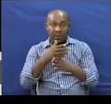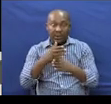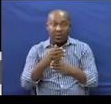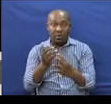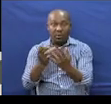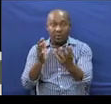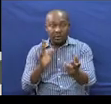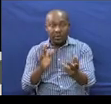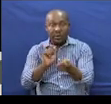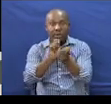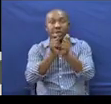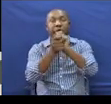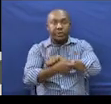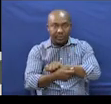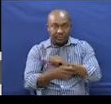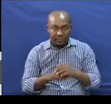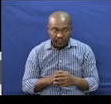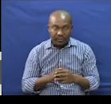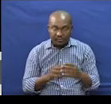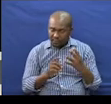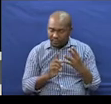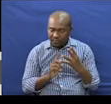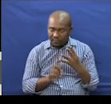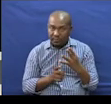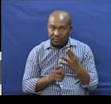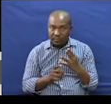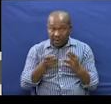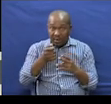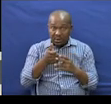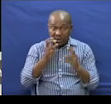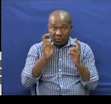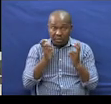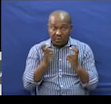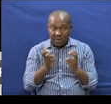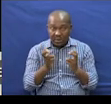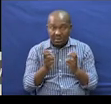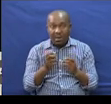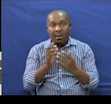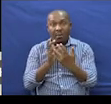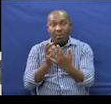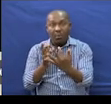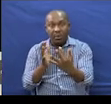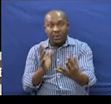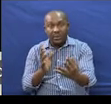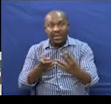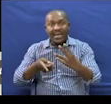population change. Then after that we have another subtopic, that is population